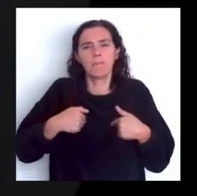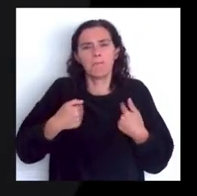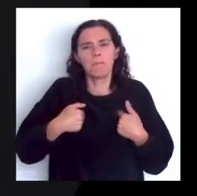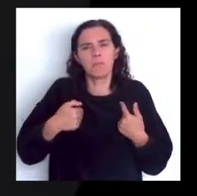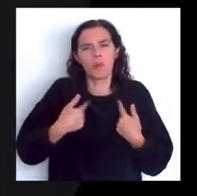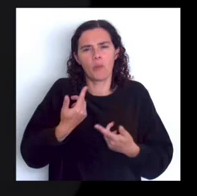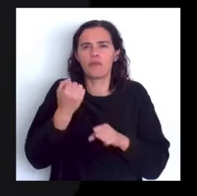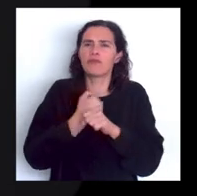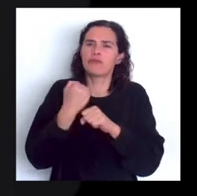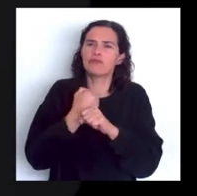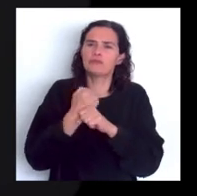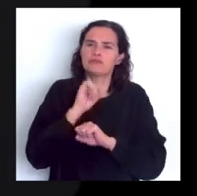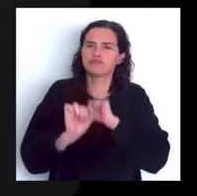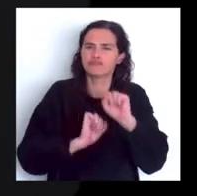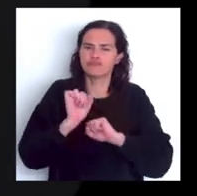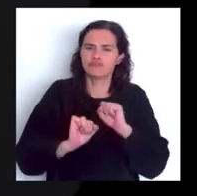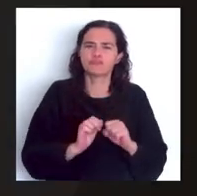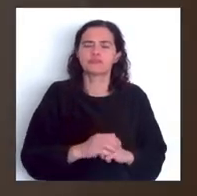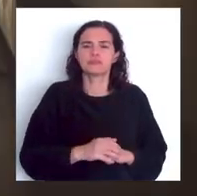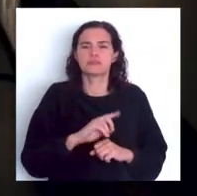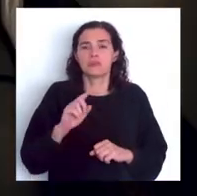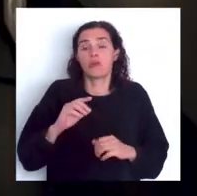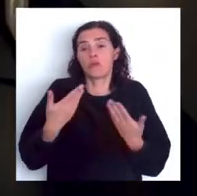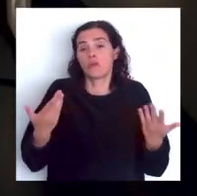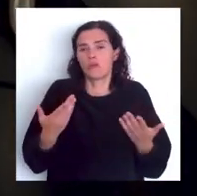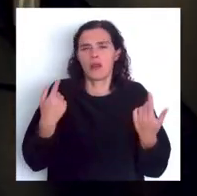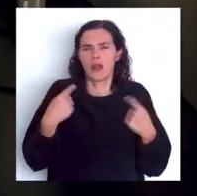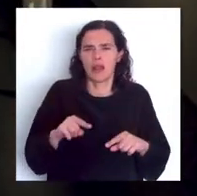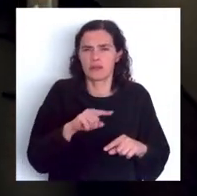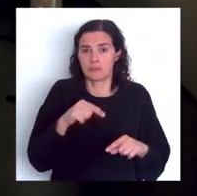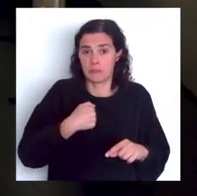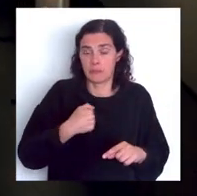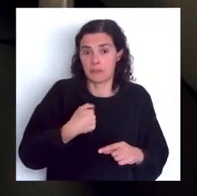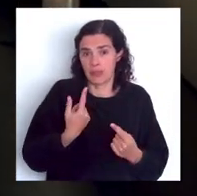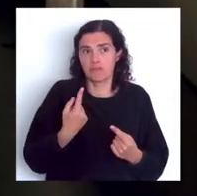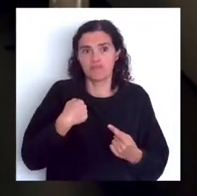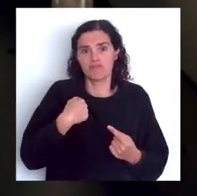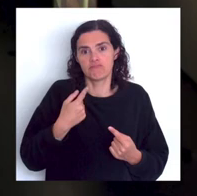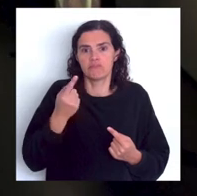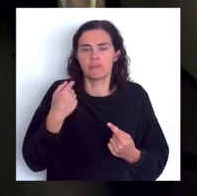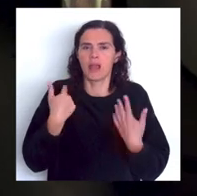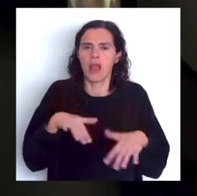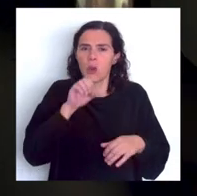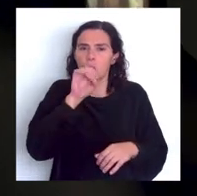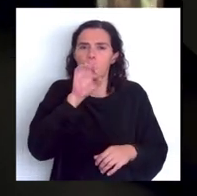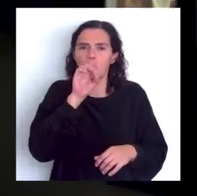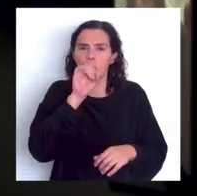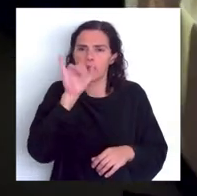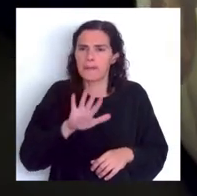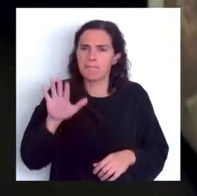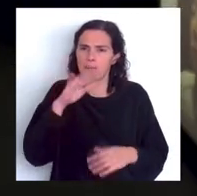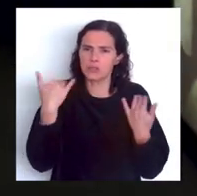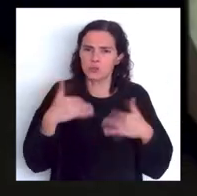of its own function. Or you have the one of, for me, which is one of the